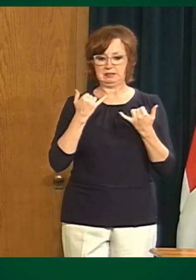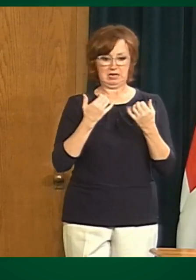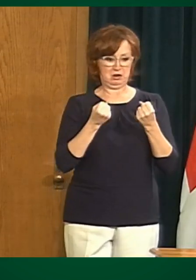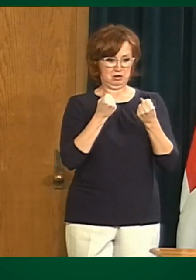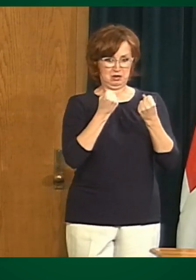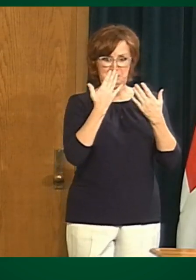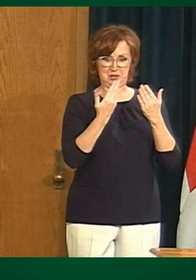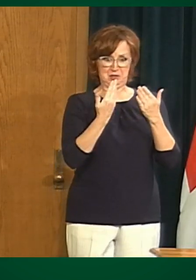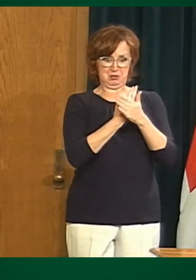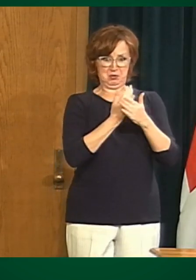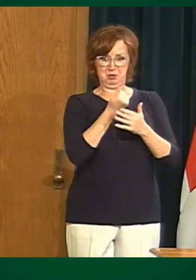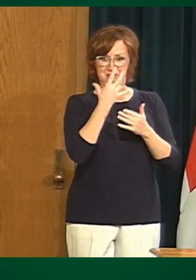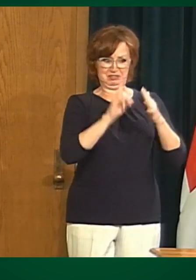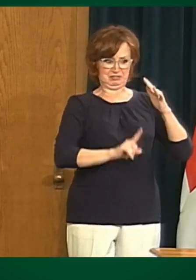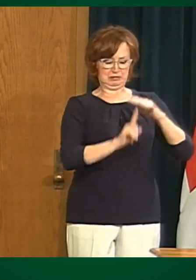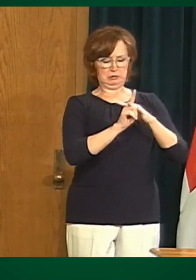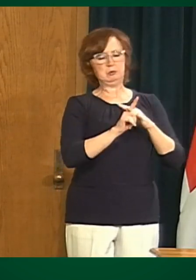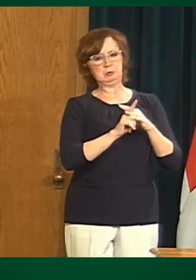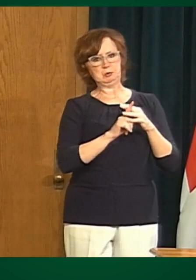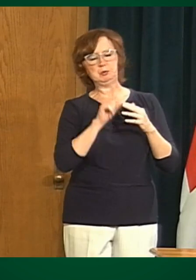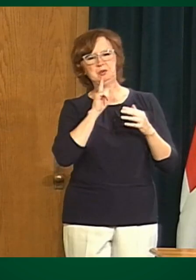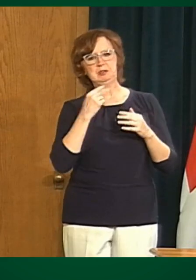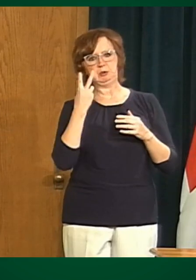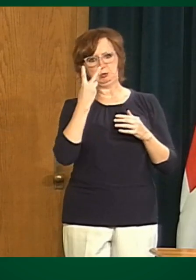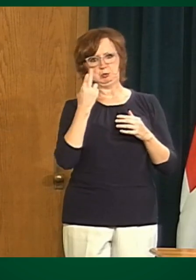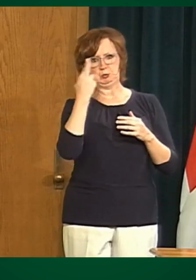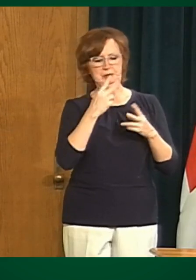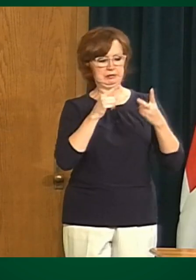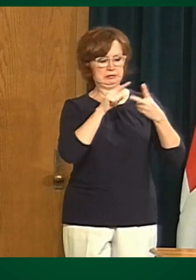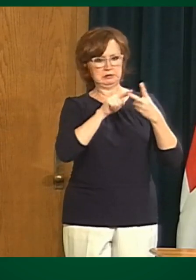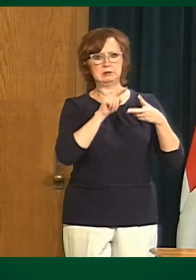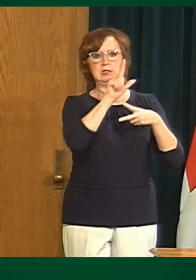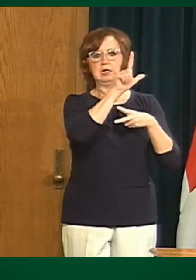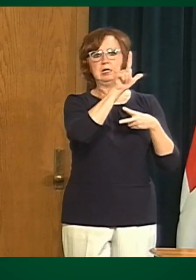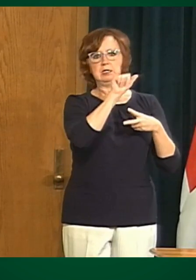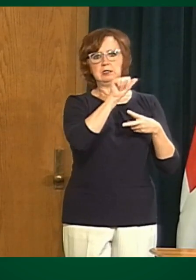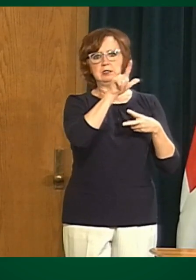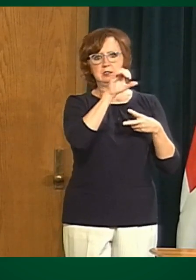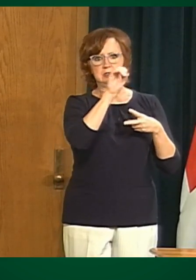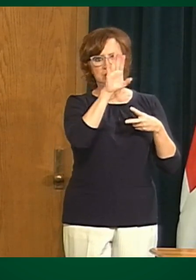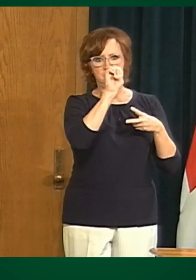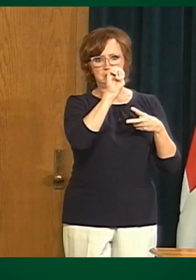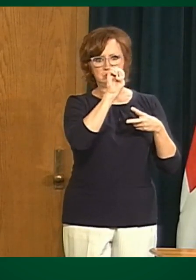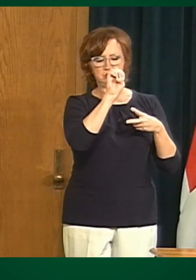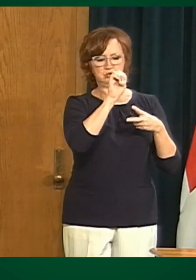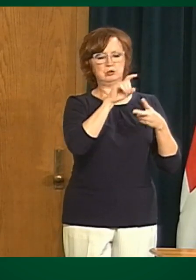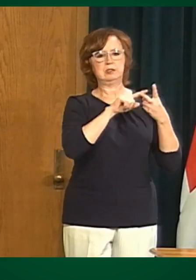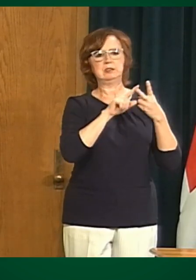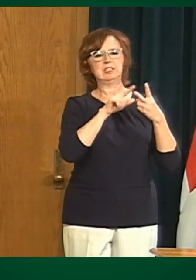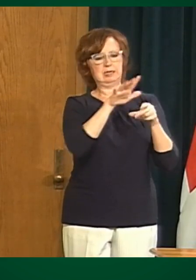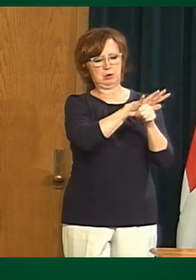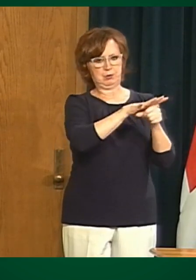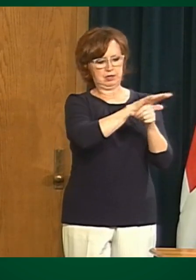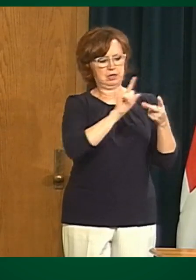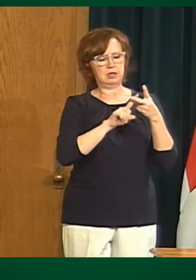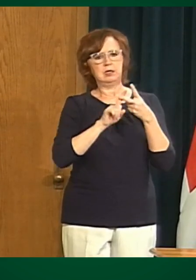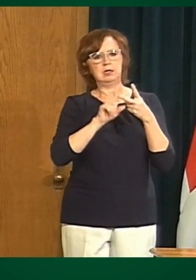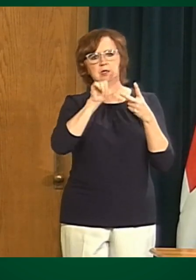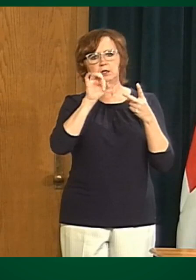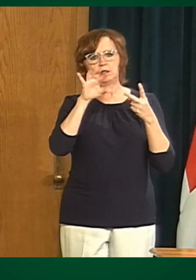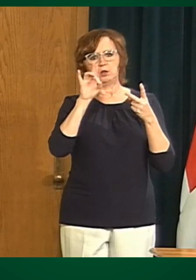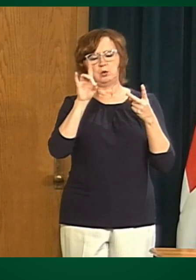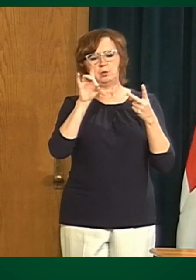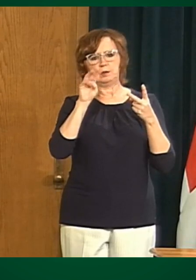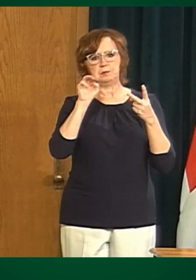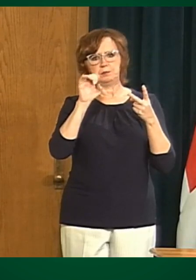outbreaks in two parts of the province, one in Loche and the surrounding area, and two in Lloydminster,